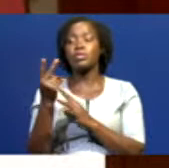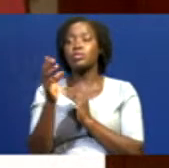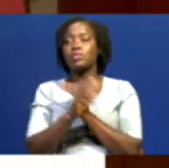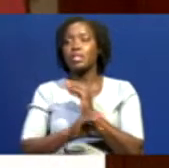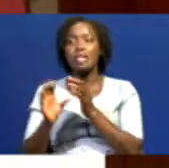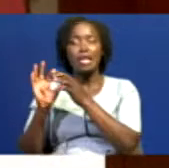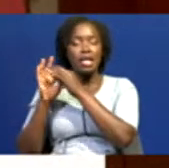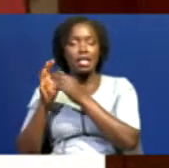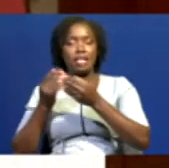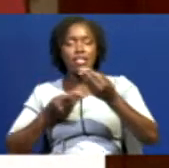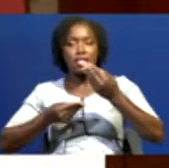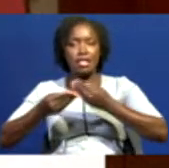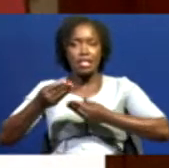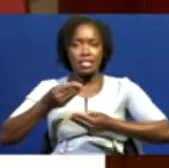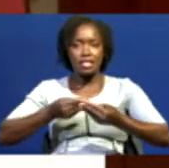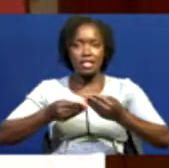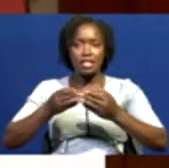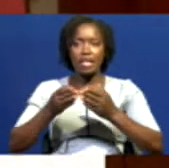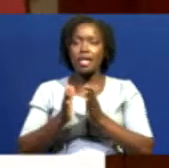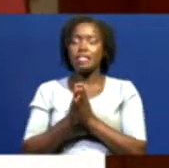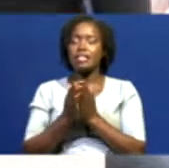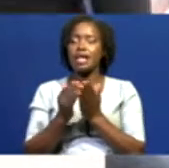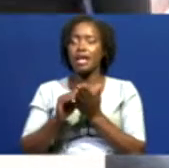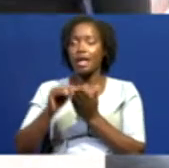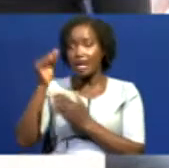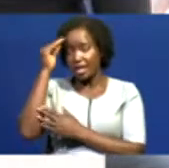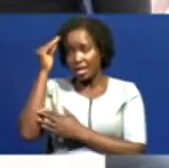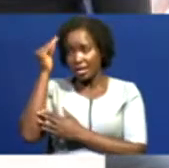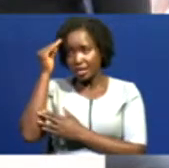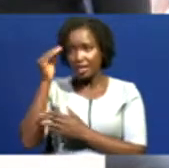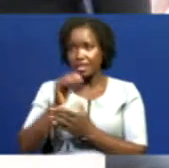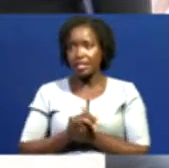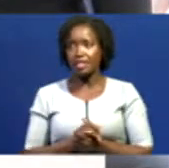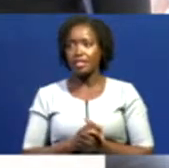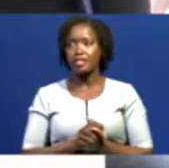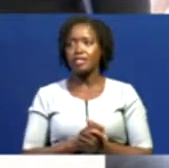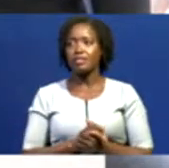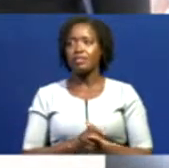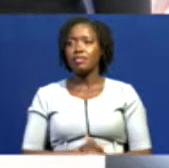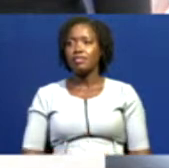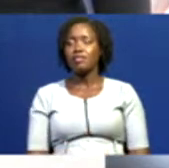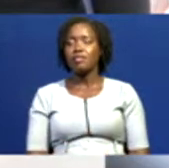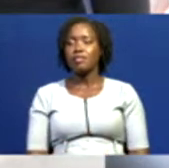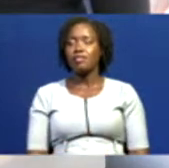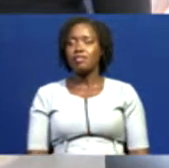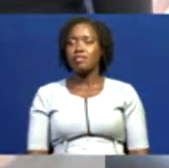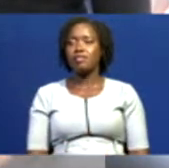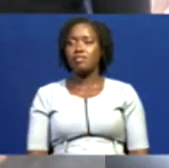cultural exchanges and mutual learning. Doreen Arange for Prime Edition.